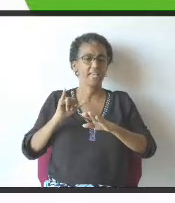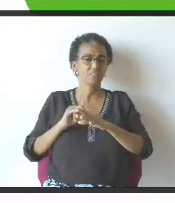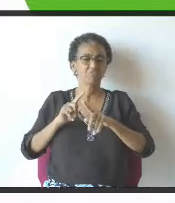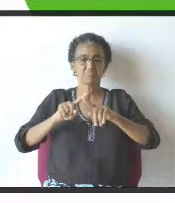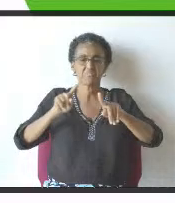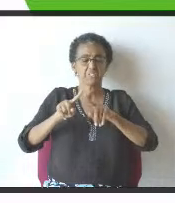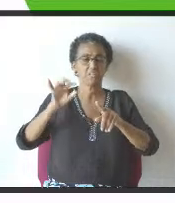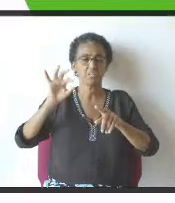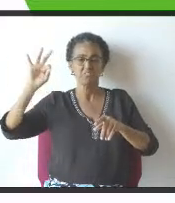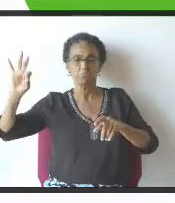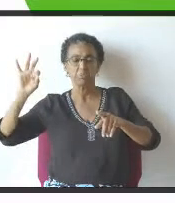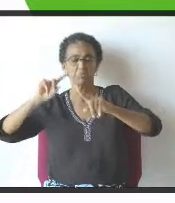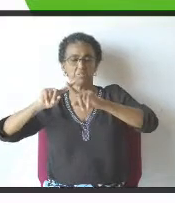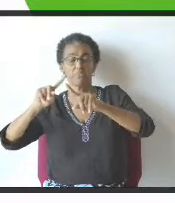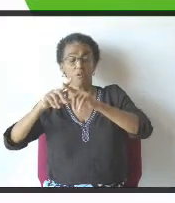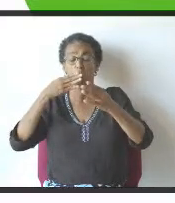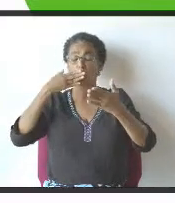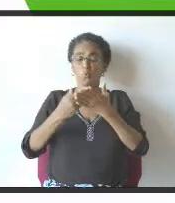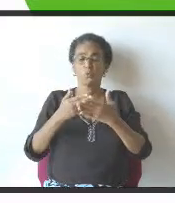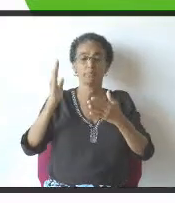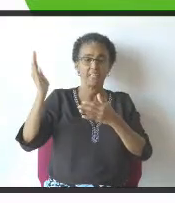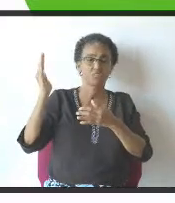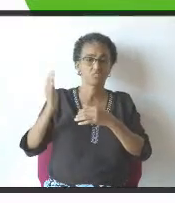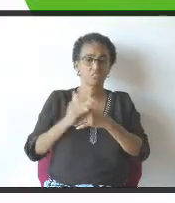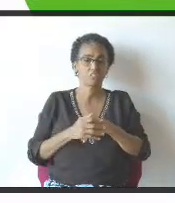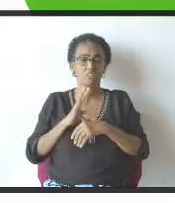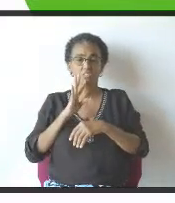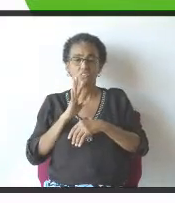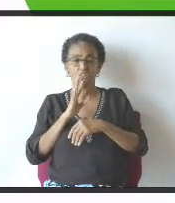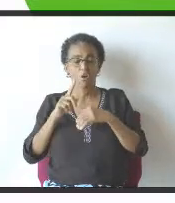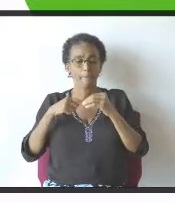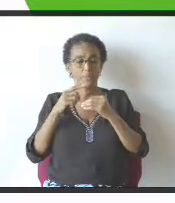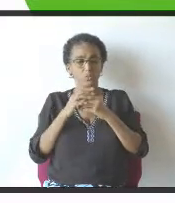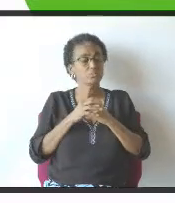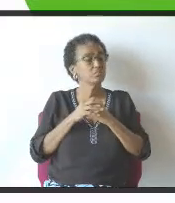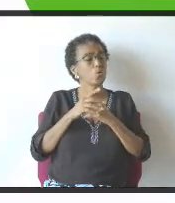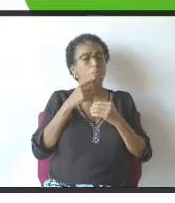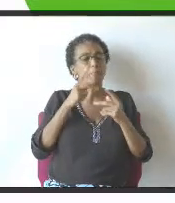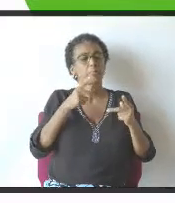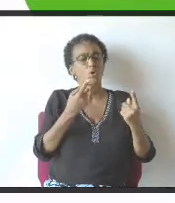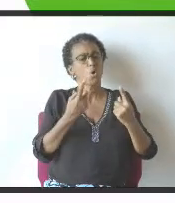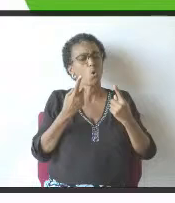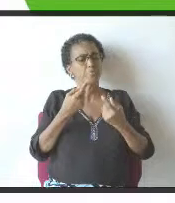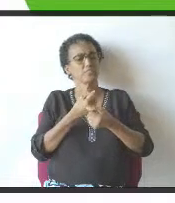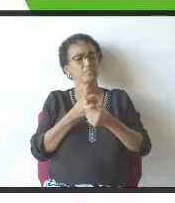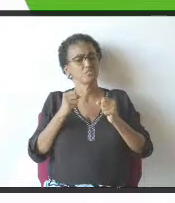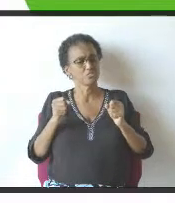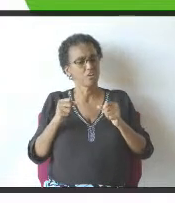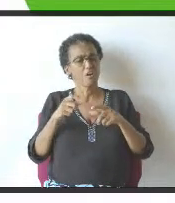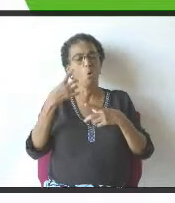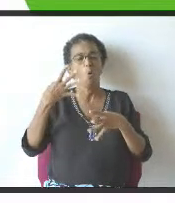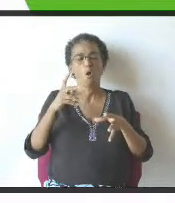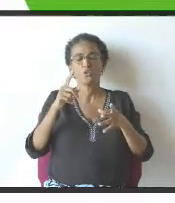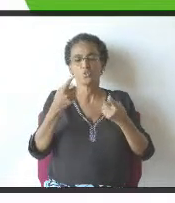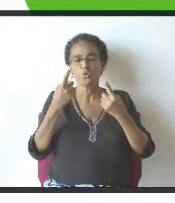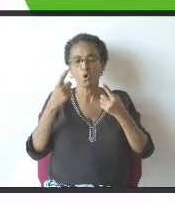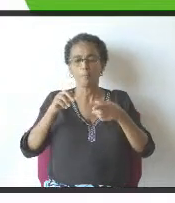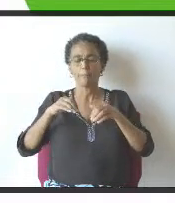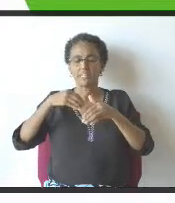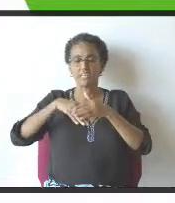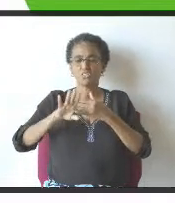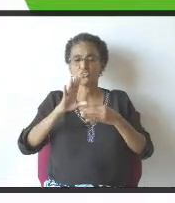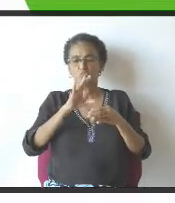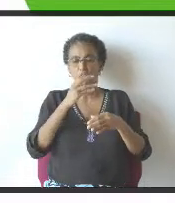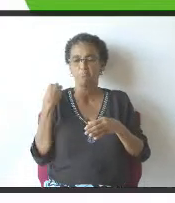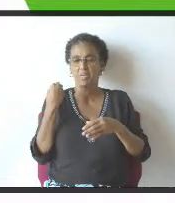speaker, relatable messages. And just think about when kids who are coming to Jesus Christ and coming into membership, sharing about how camp has